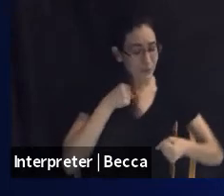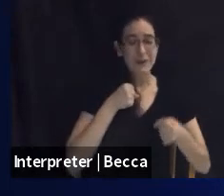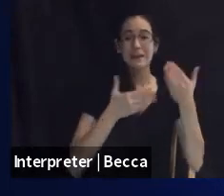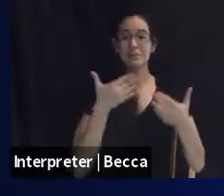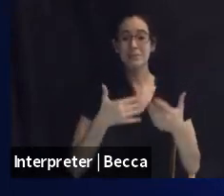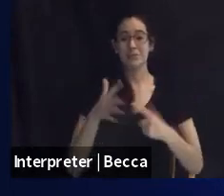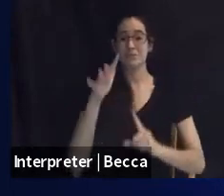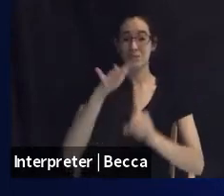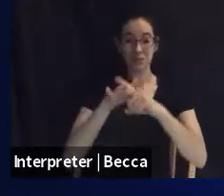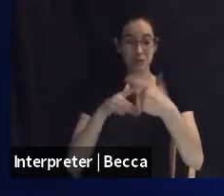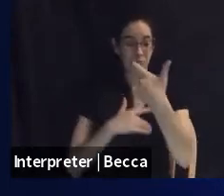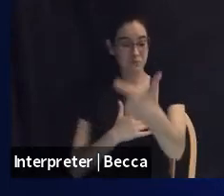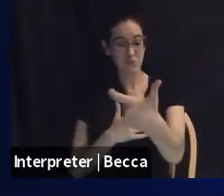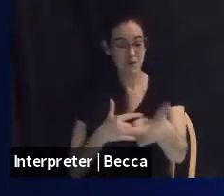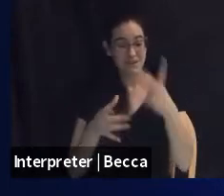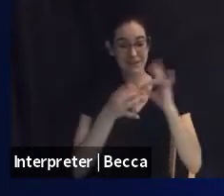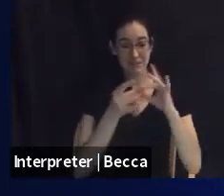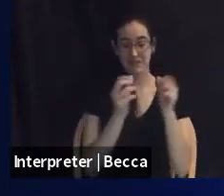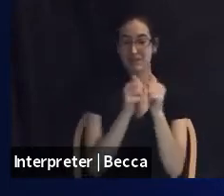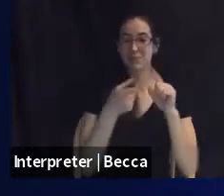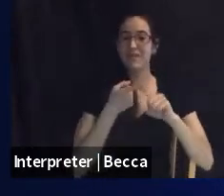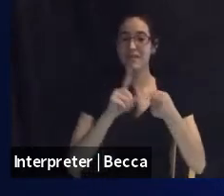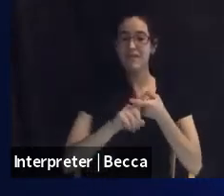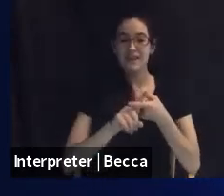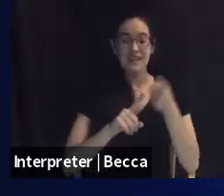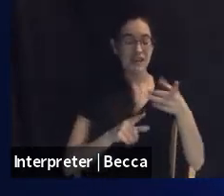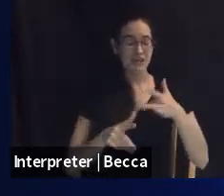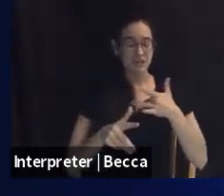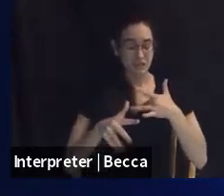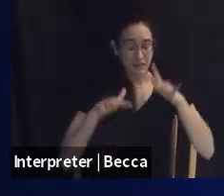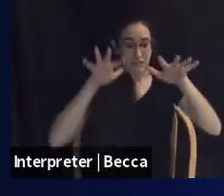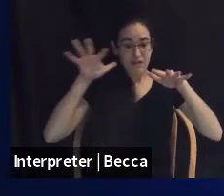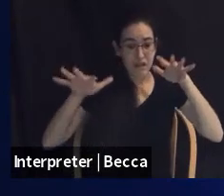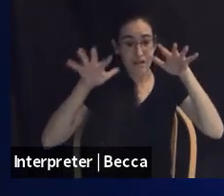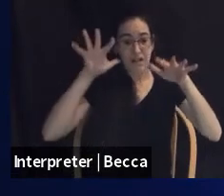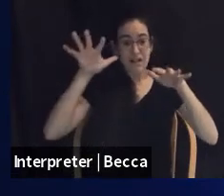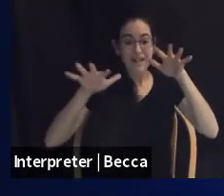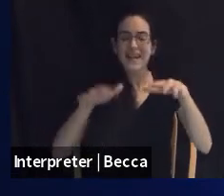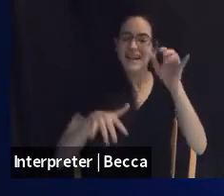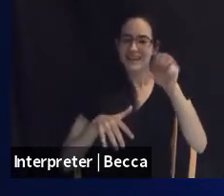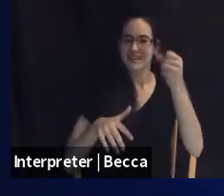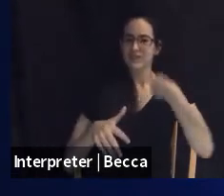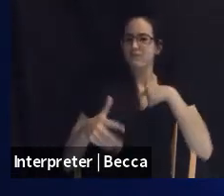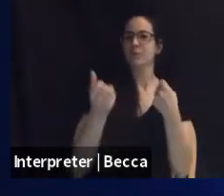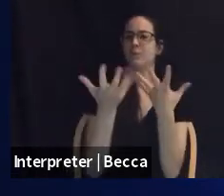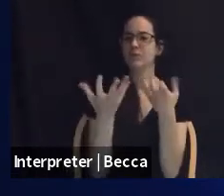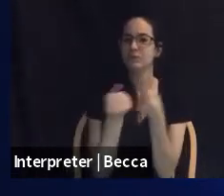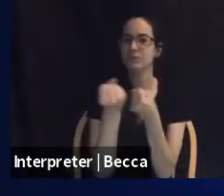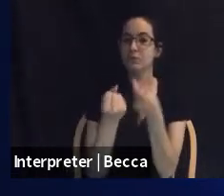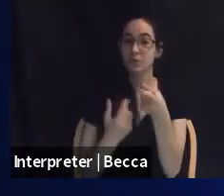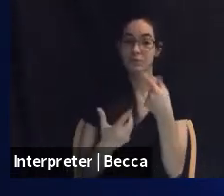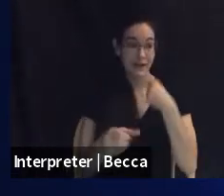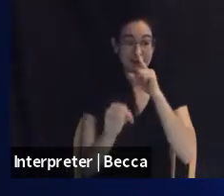this message with some friends, and you're barely making it. And yes, we are here for you. I commit to